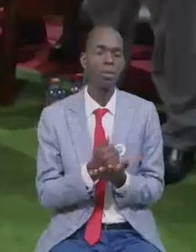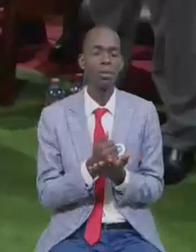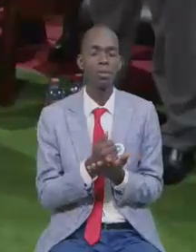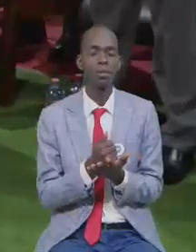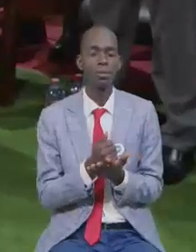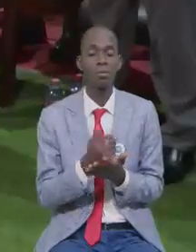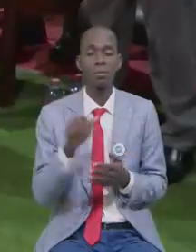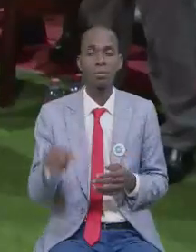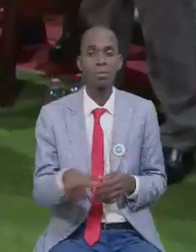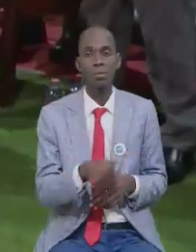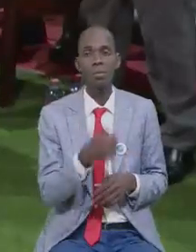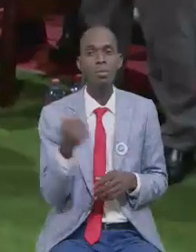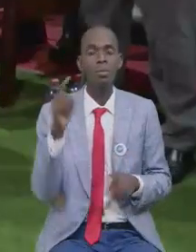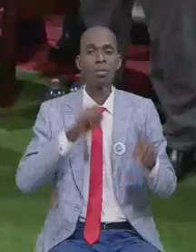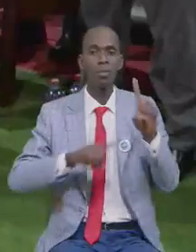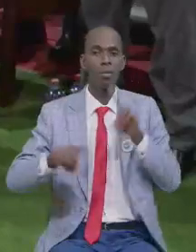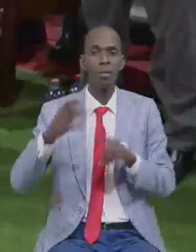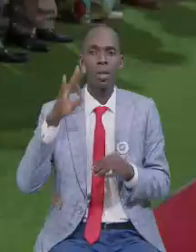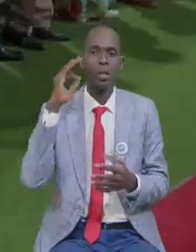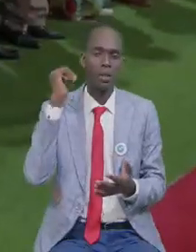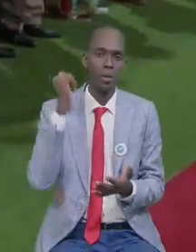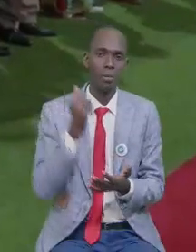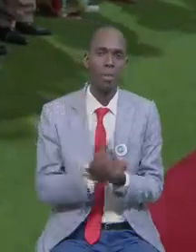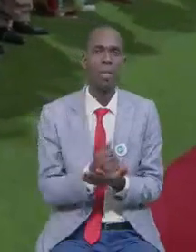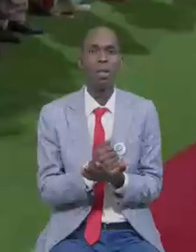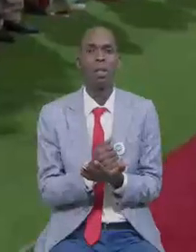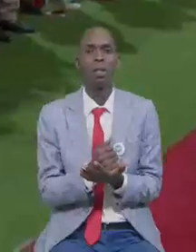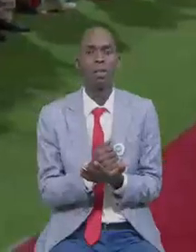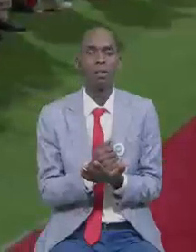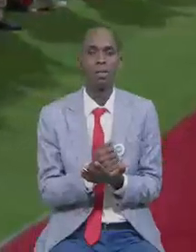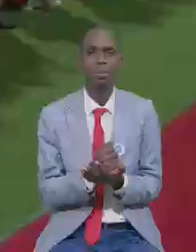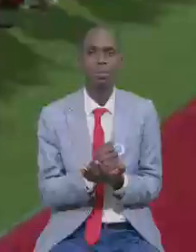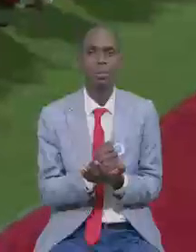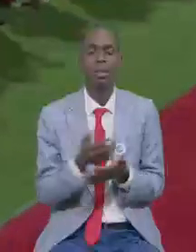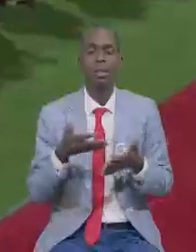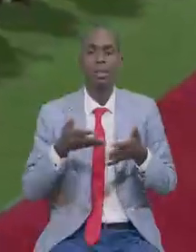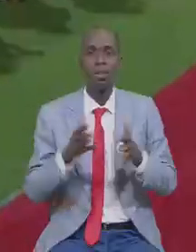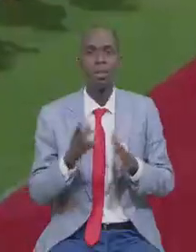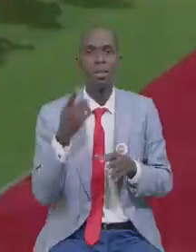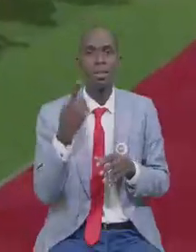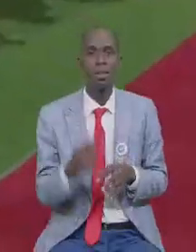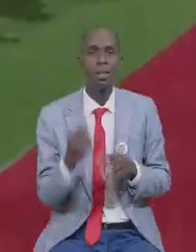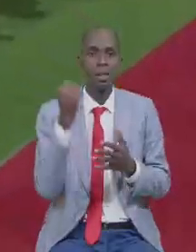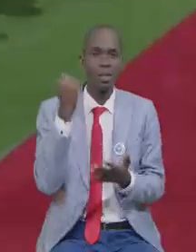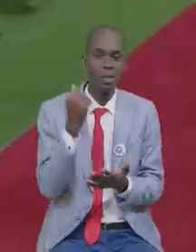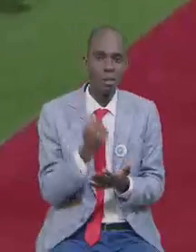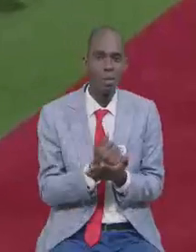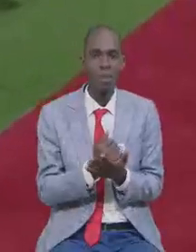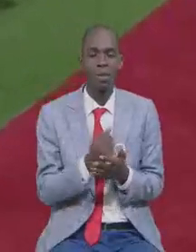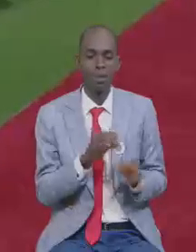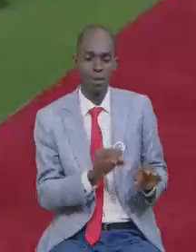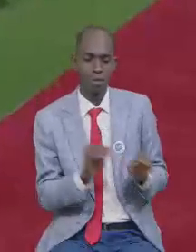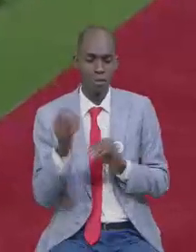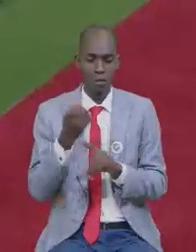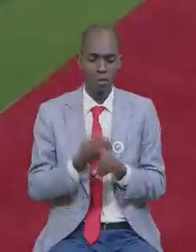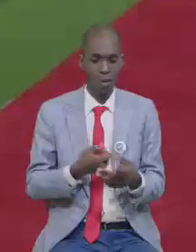Amen. Another amen. Amen. Let the amen go from Accra, Ghana, to